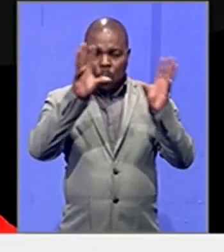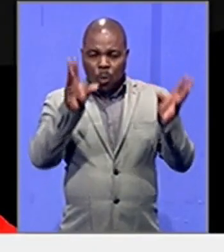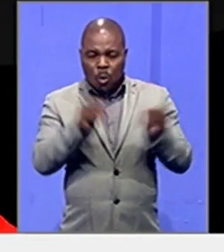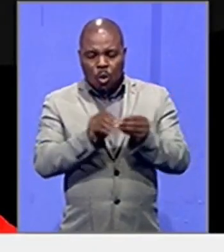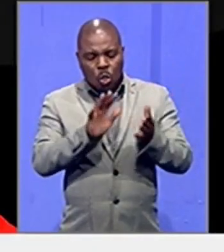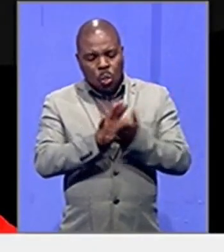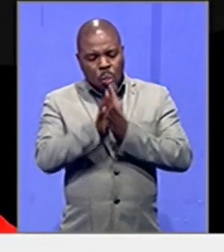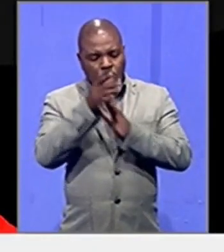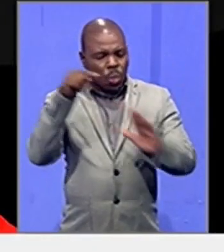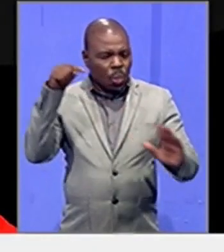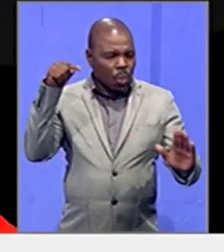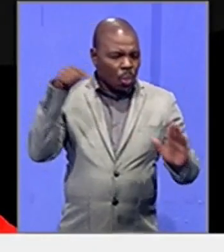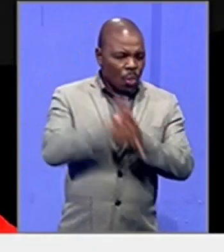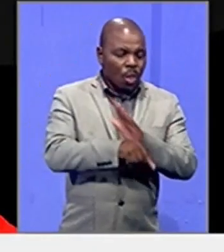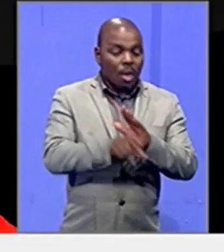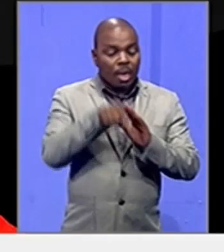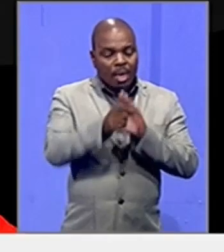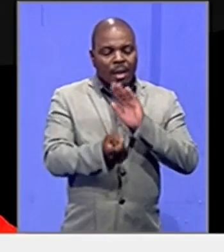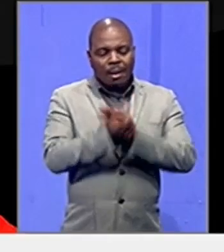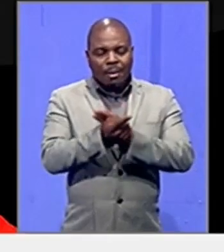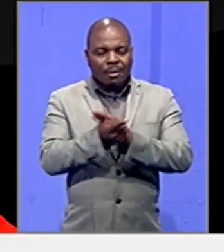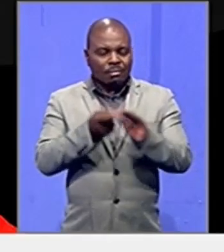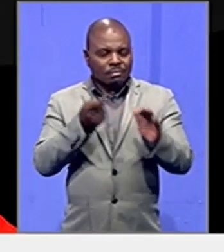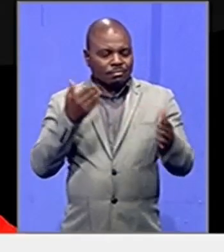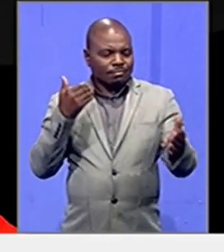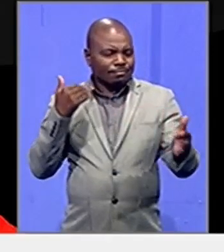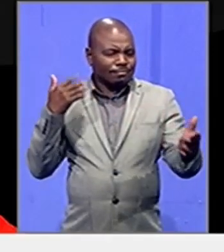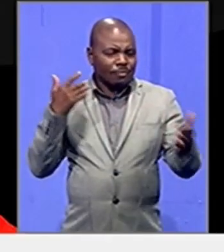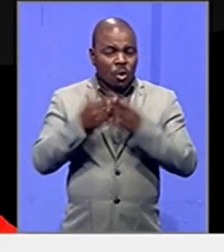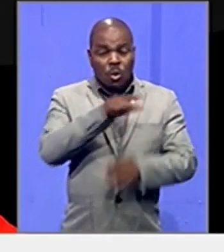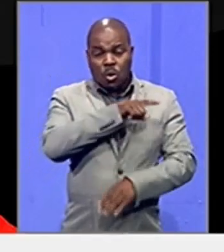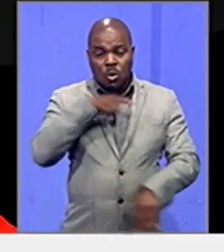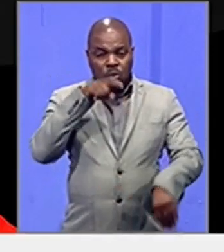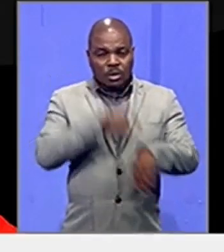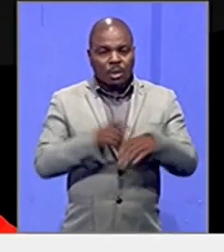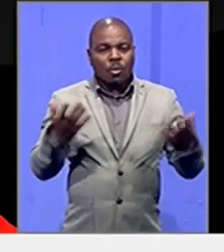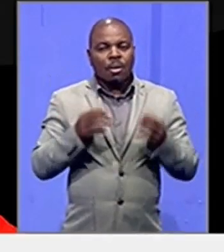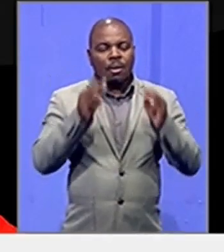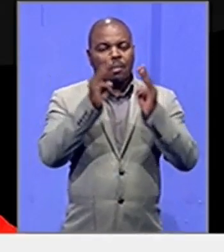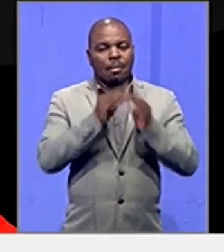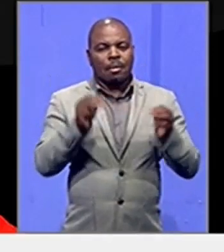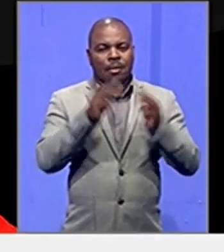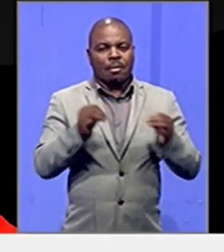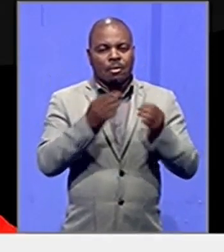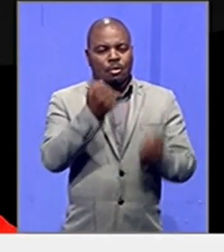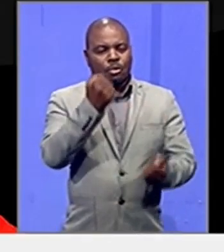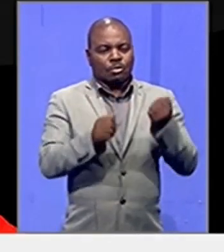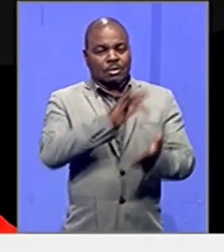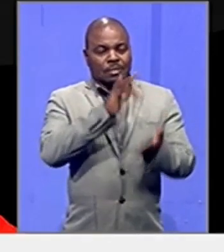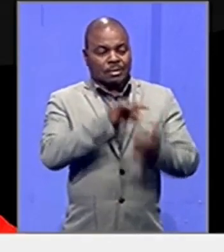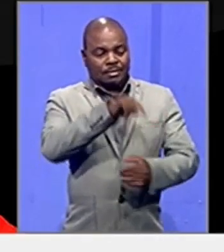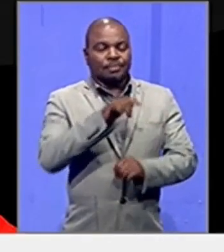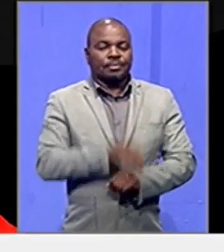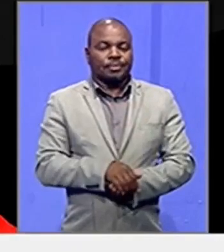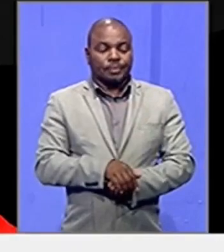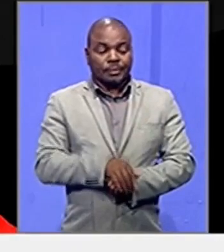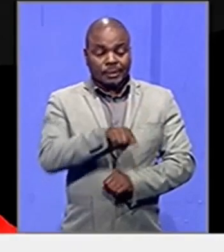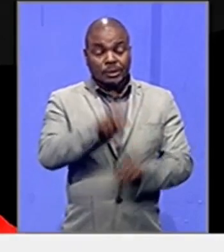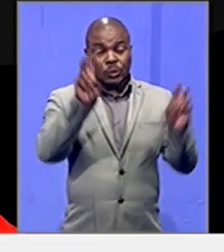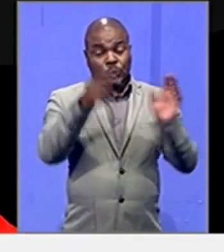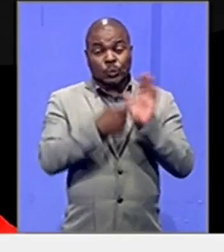taken place for long periods in this Mangaung Correctional Center. It points